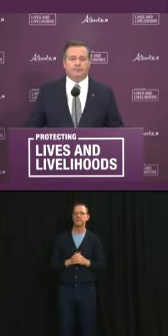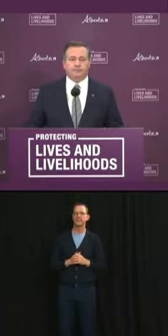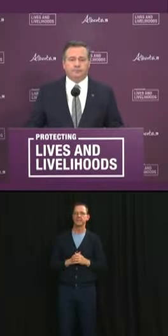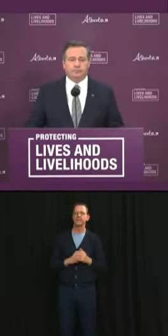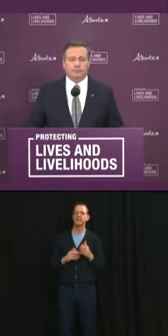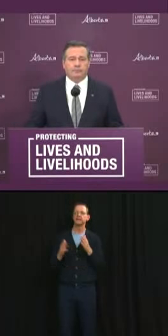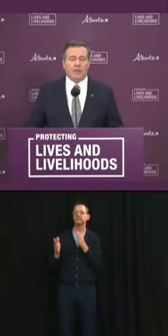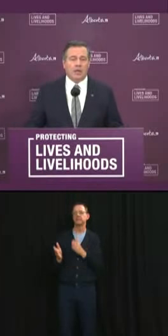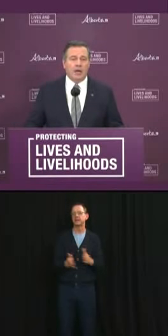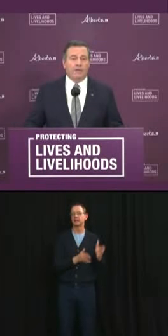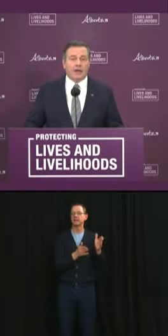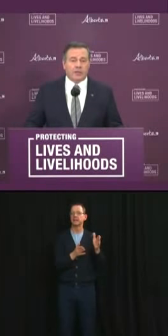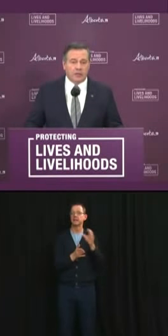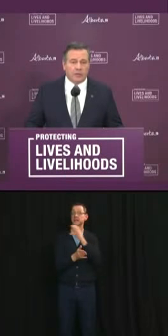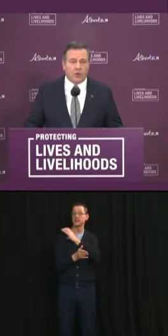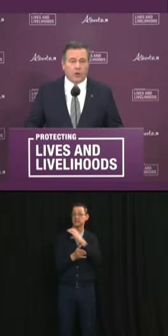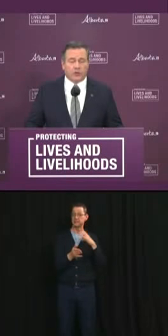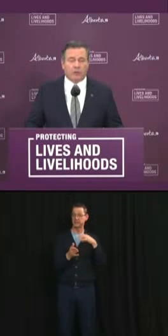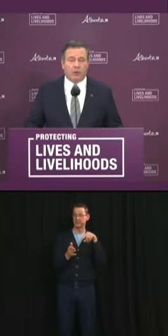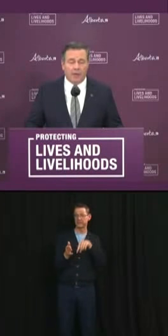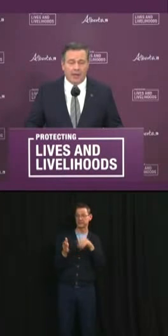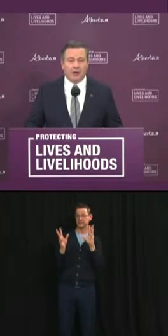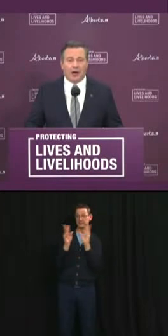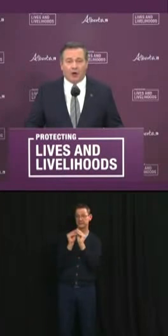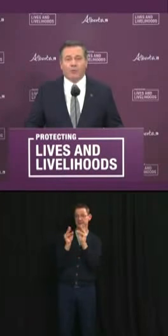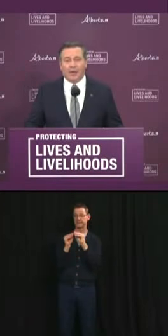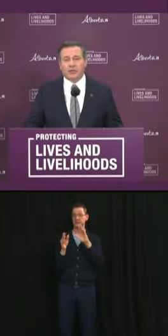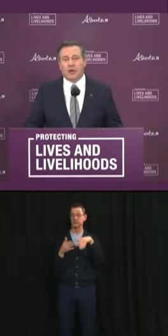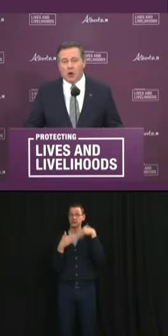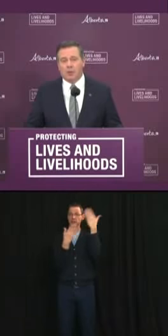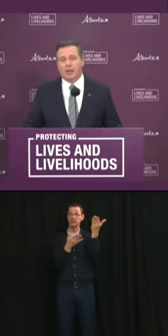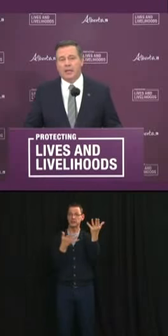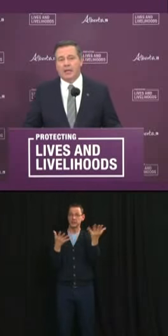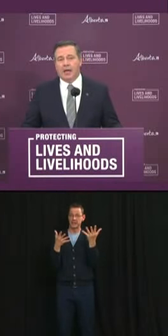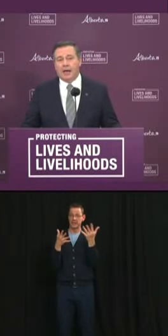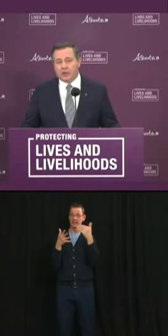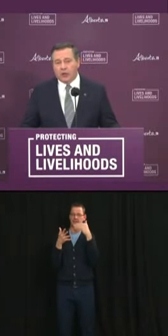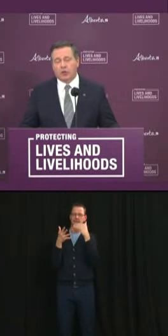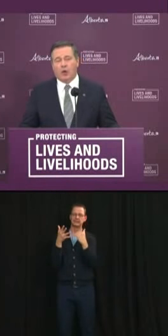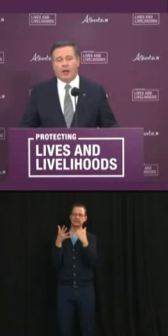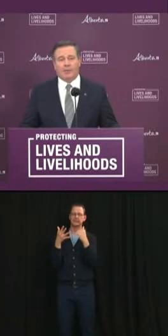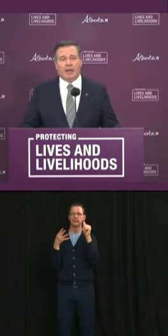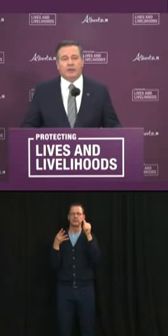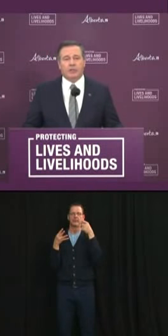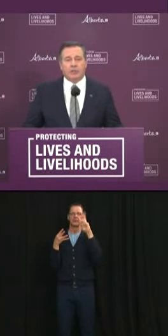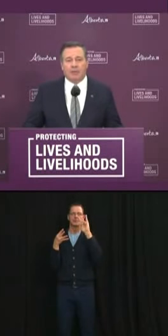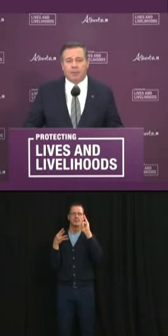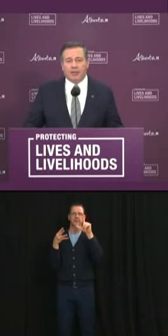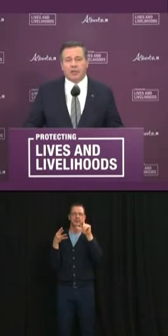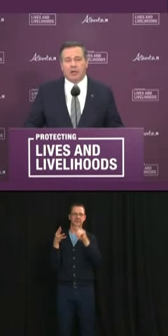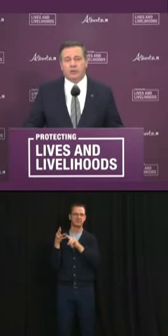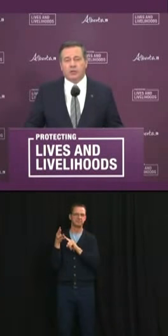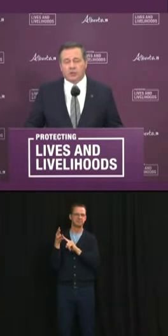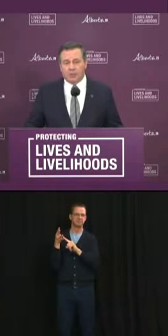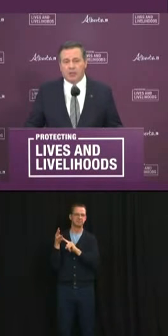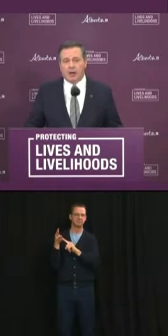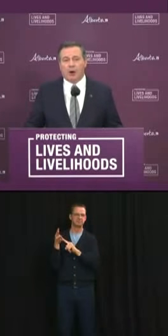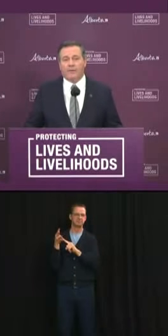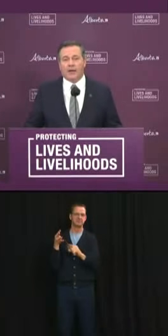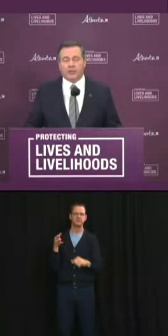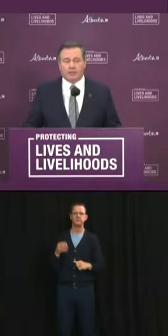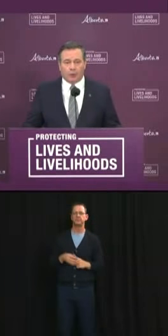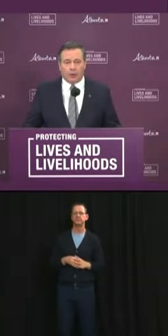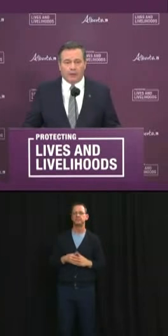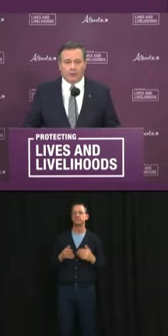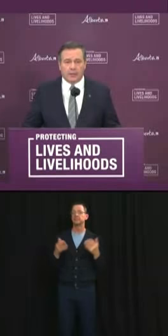month. Vaccines, of course, remain our best hope, and that's also why I'm announcing today big changes to speed up